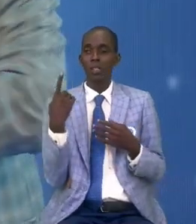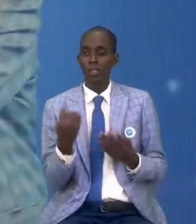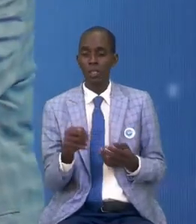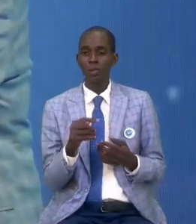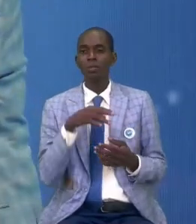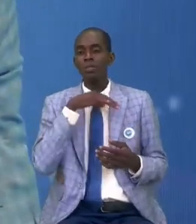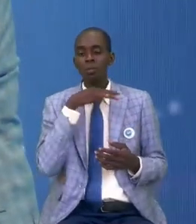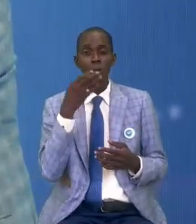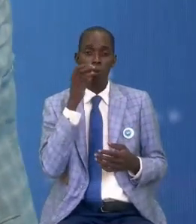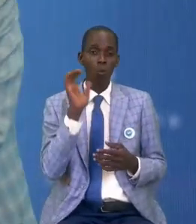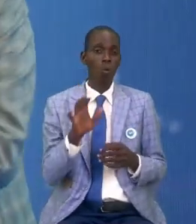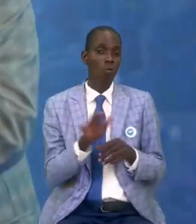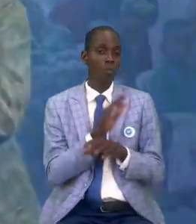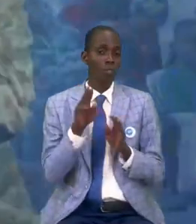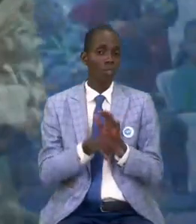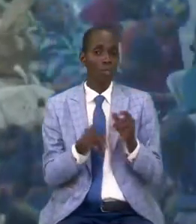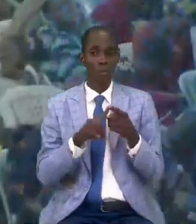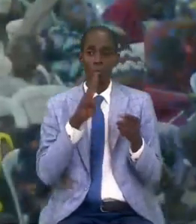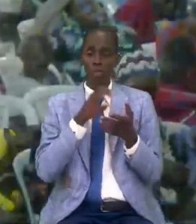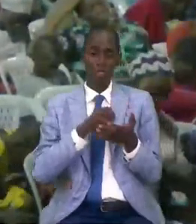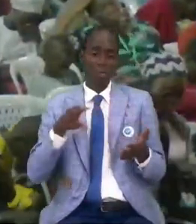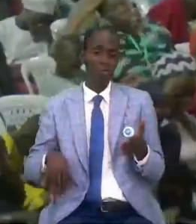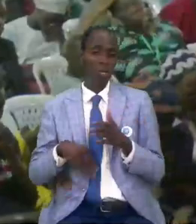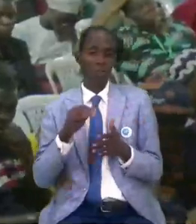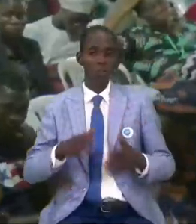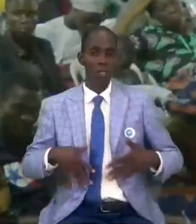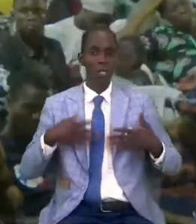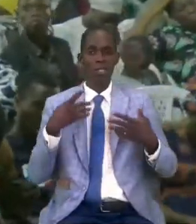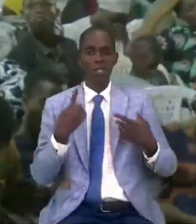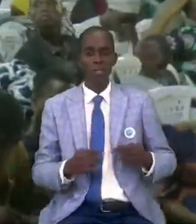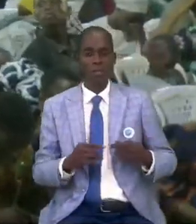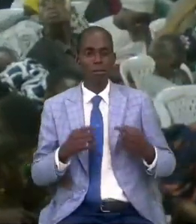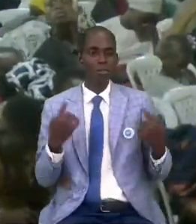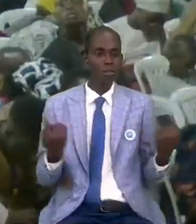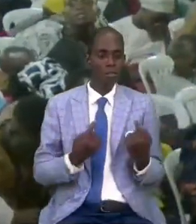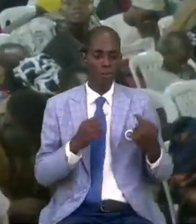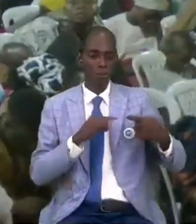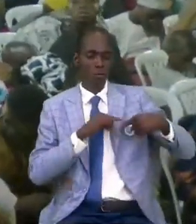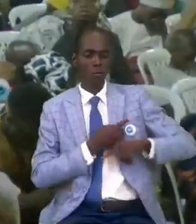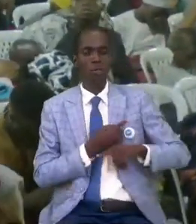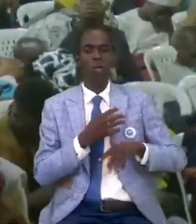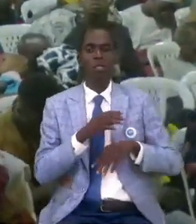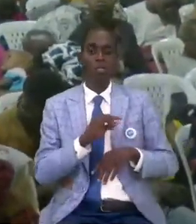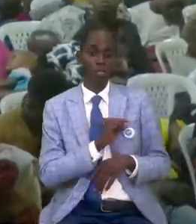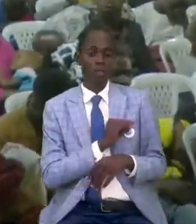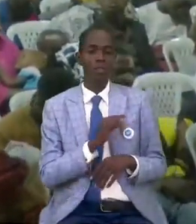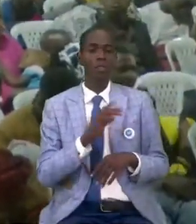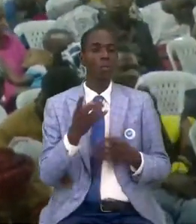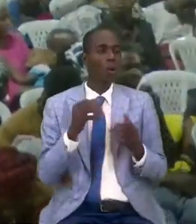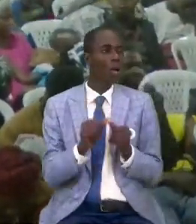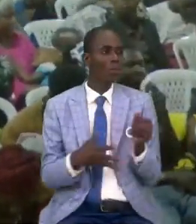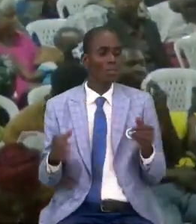and the suffering of all your transgressions, you want everything to be canceled from your your life. Wherever you are, raise up